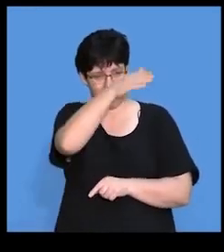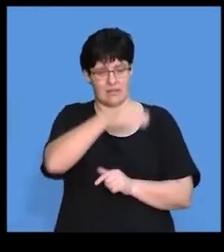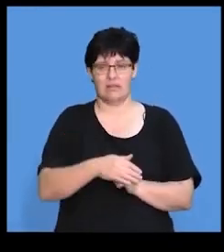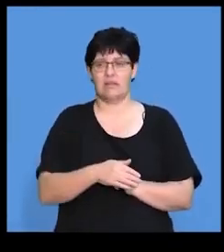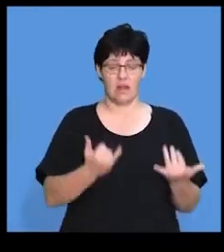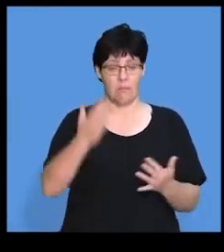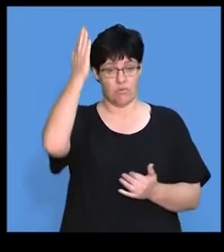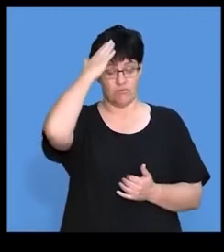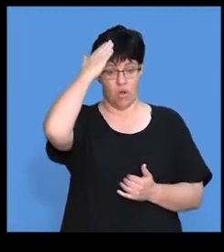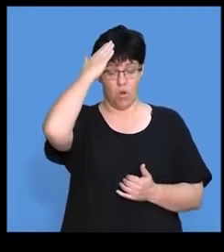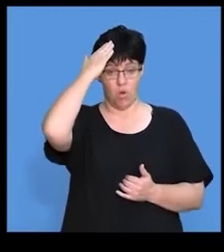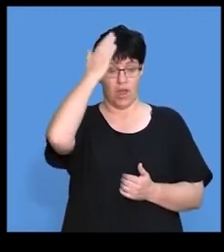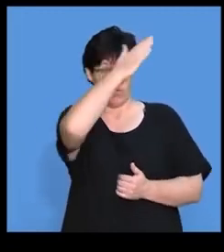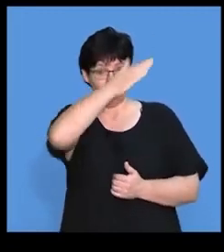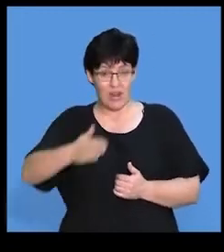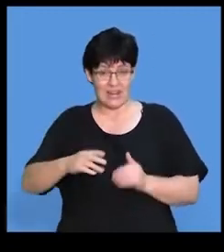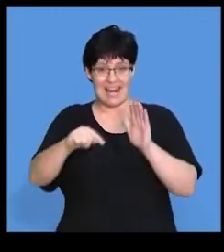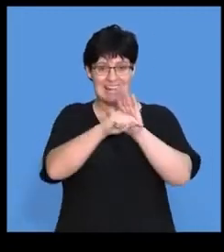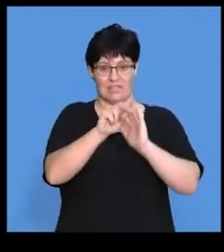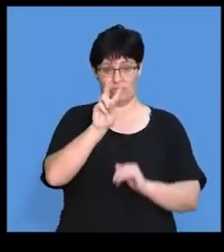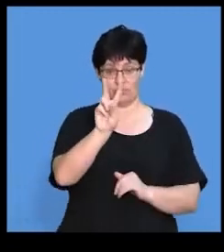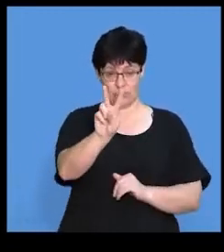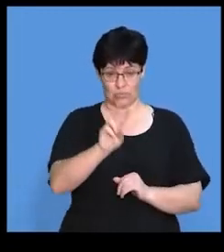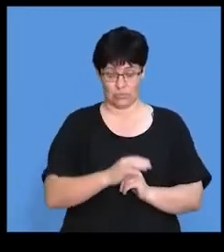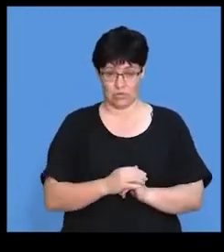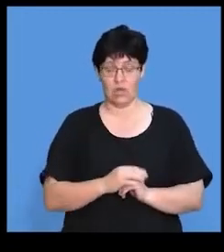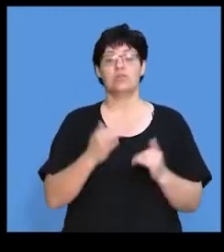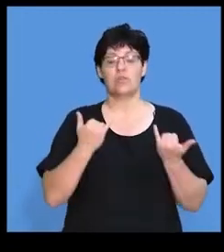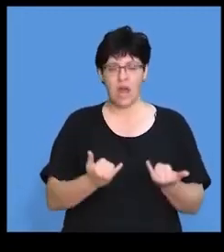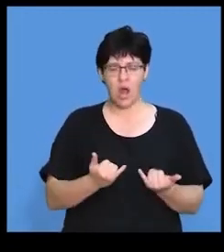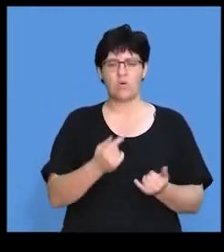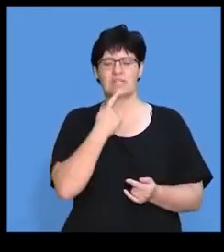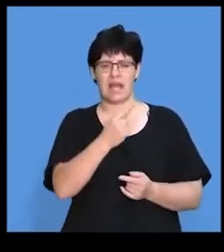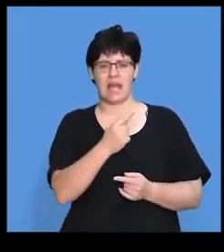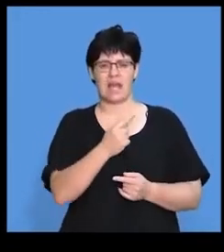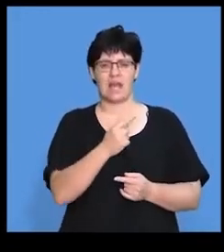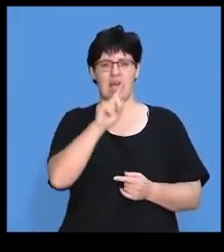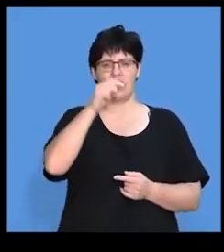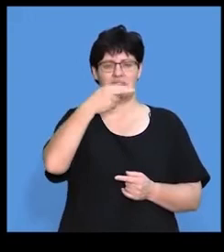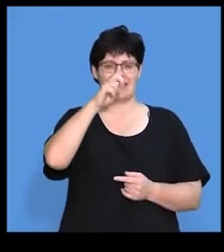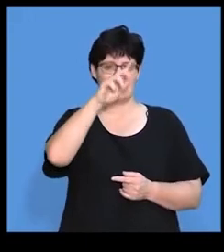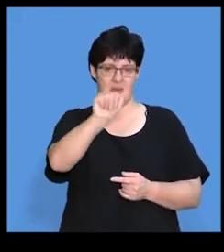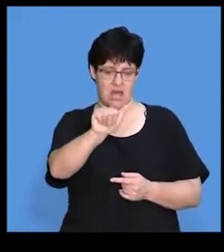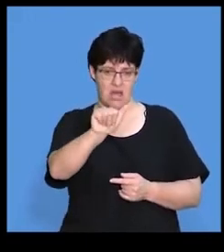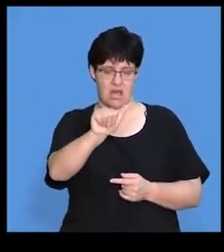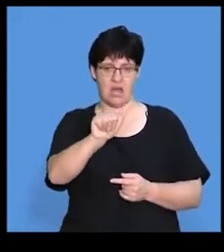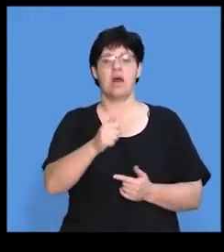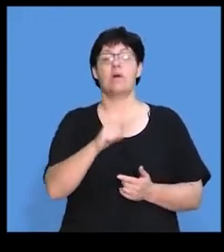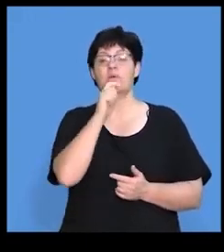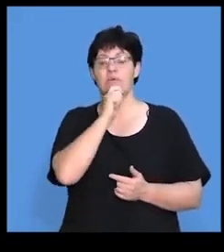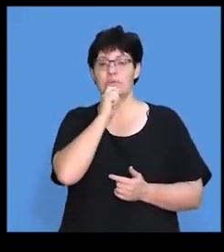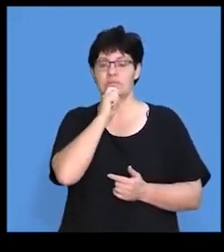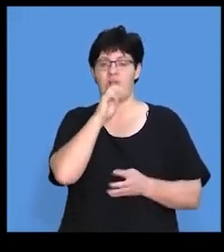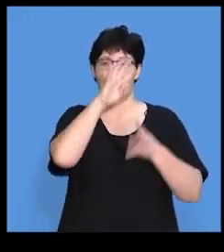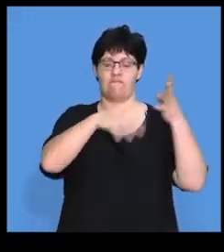here. Okay, and I know that the gradient is equal to -2. So I'm going to call this angle theta over here, and I'm now